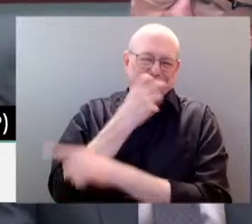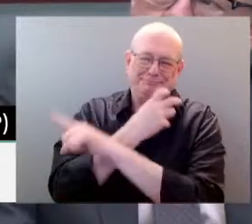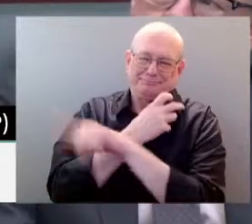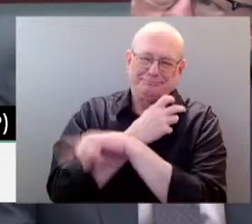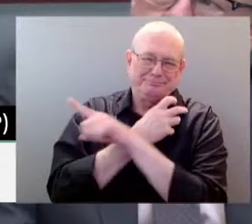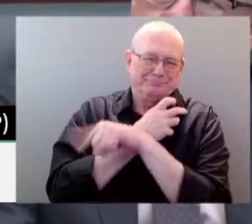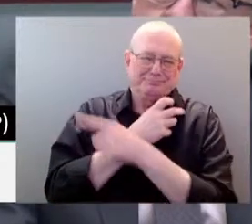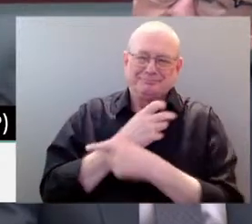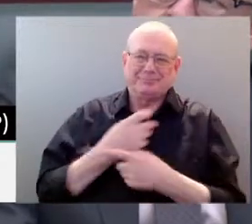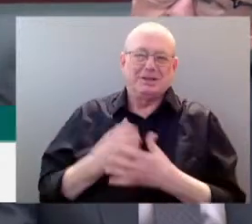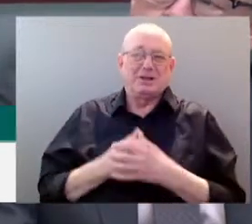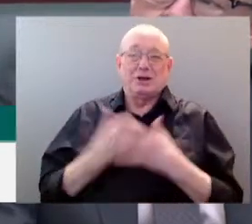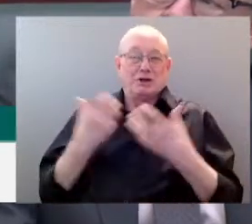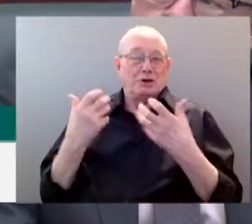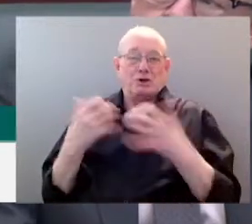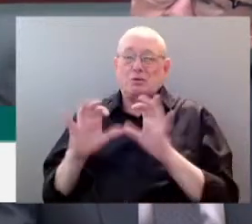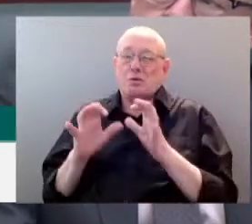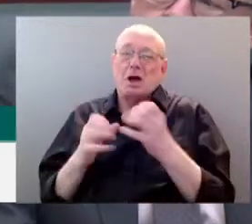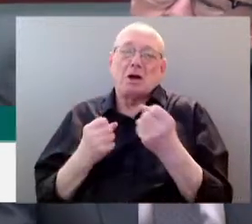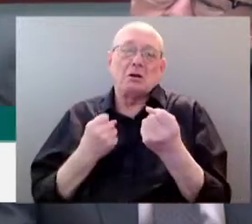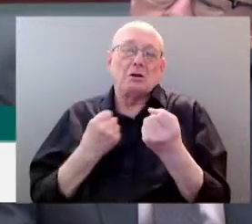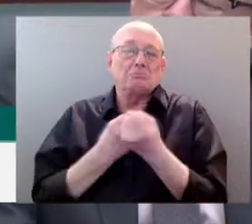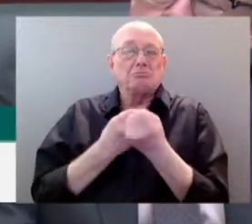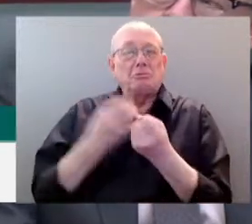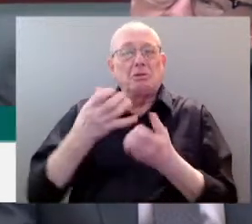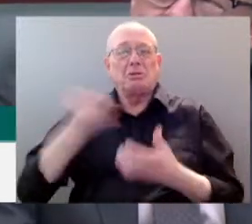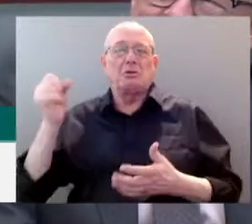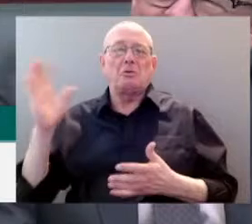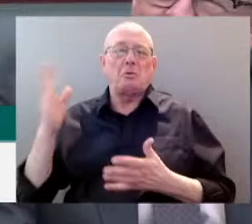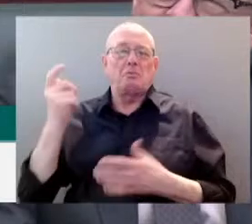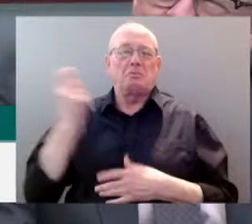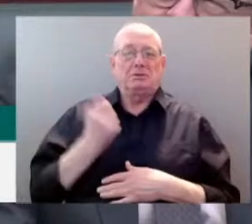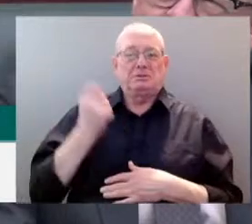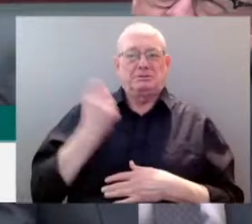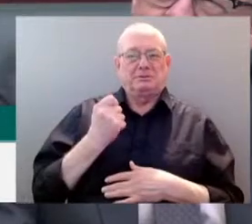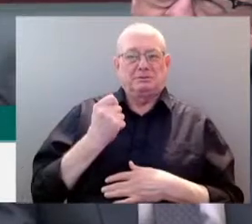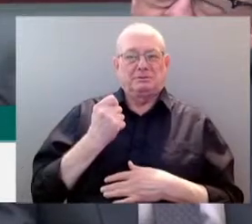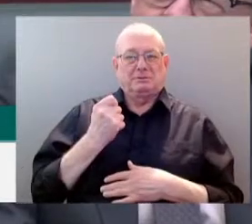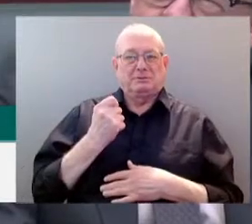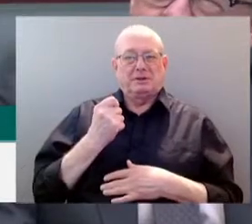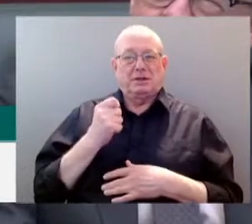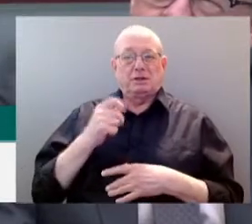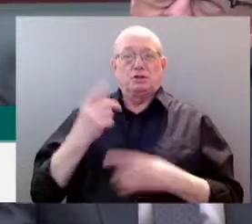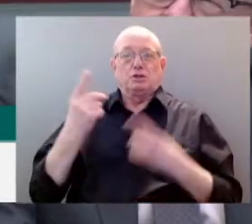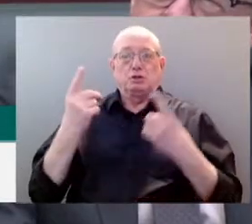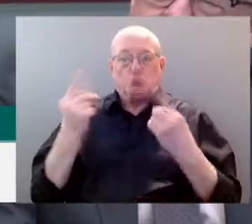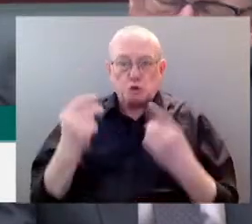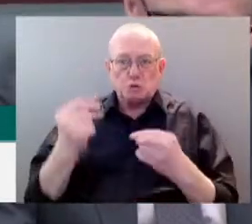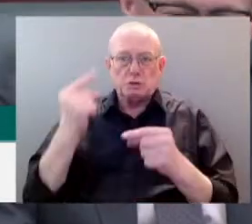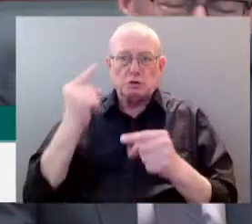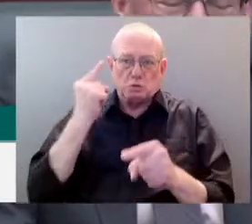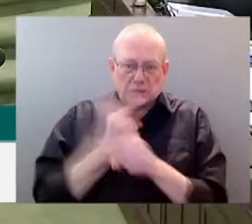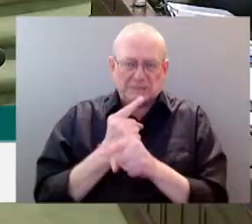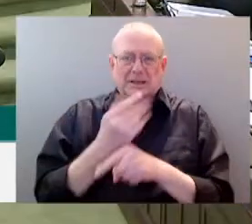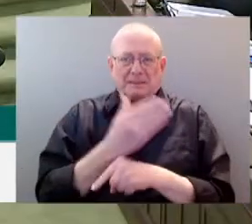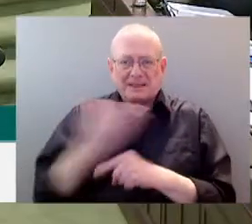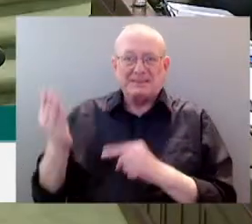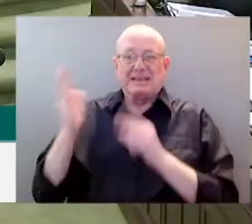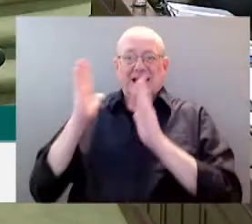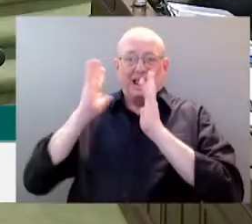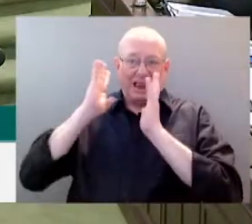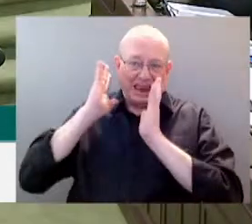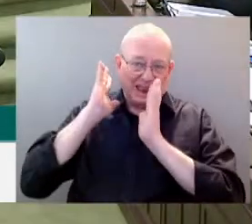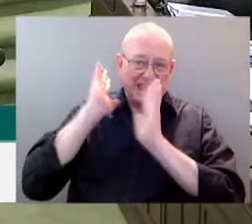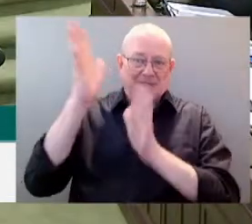minister do the right thing and stop this government from gambling away alberon's retirement security The Honorable the